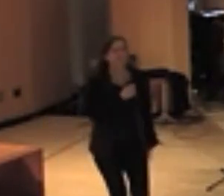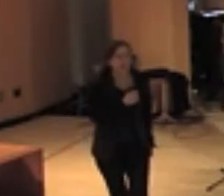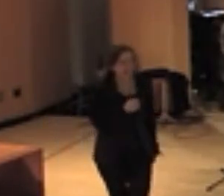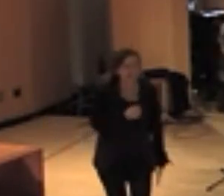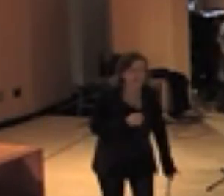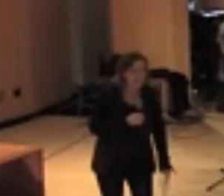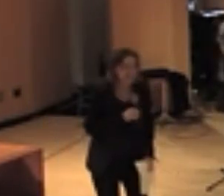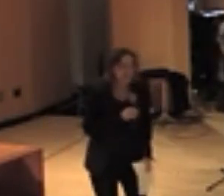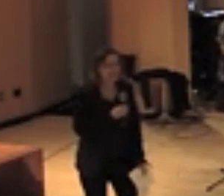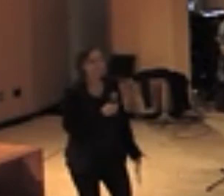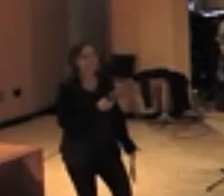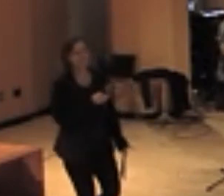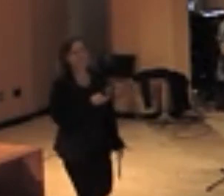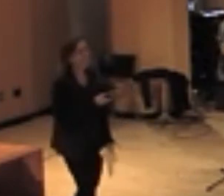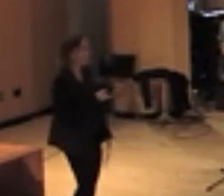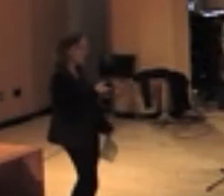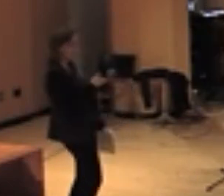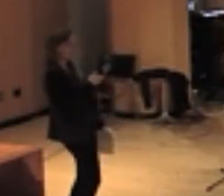I